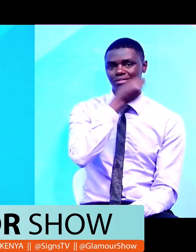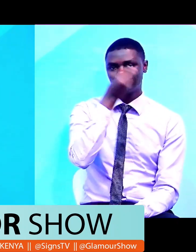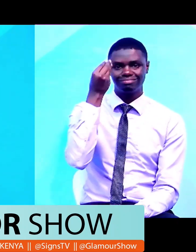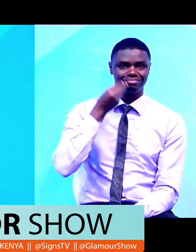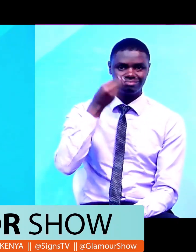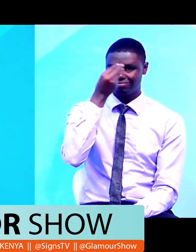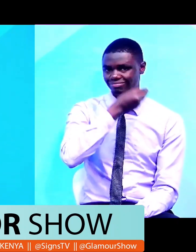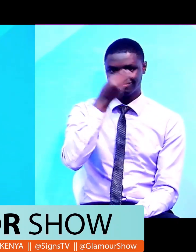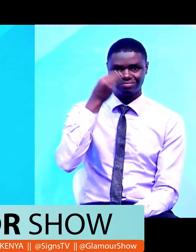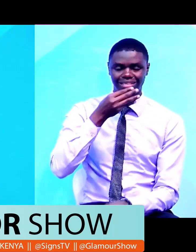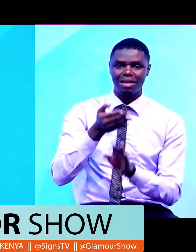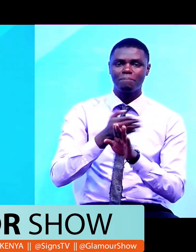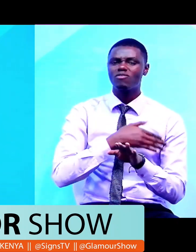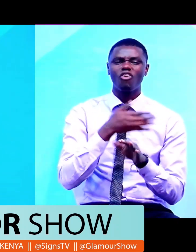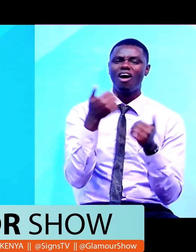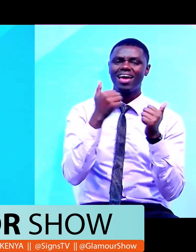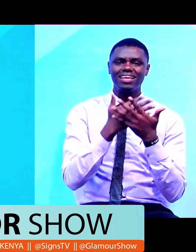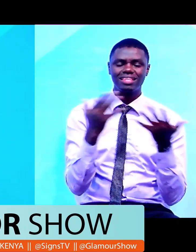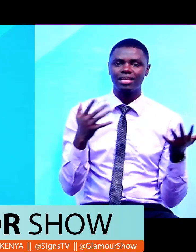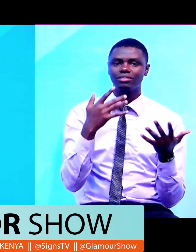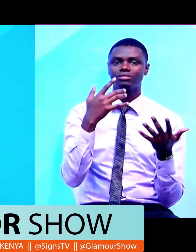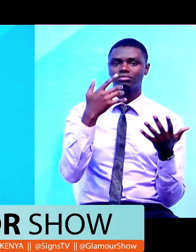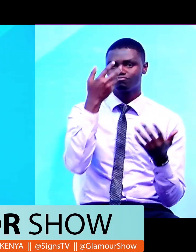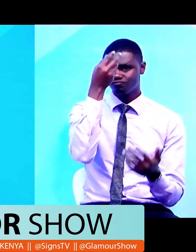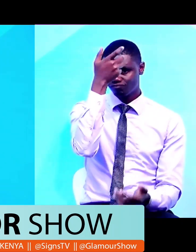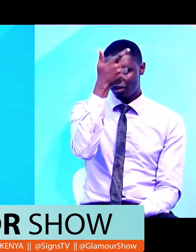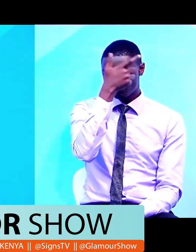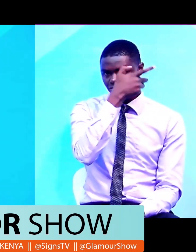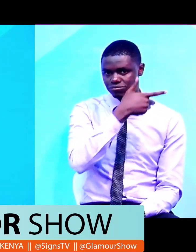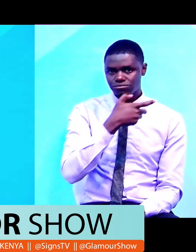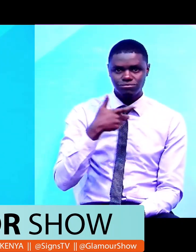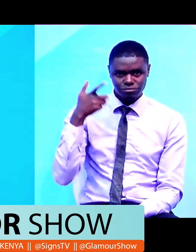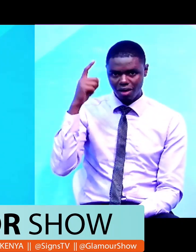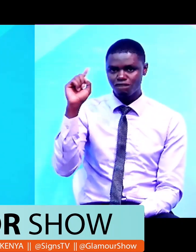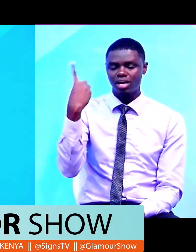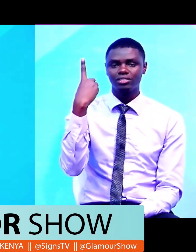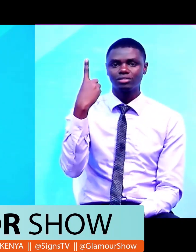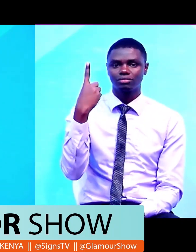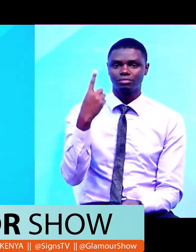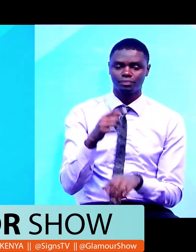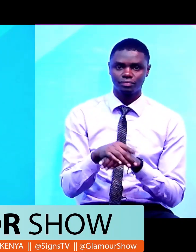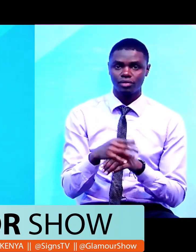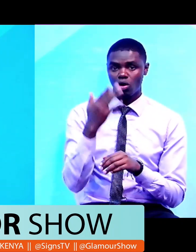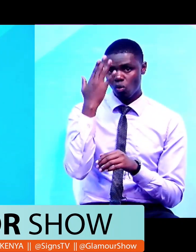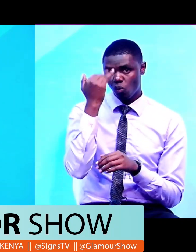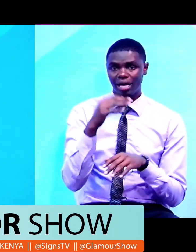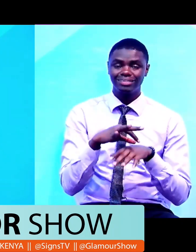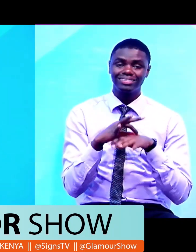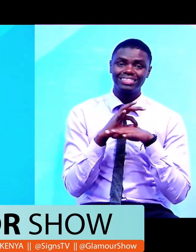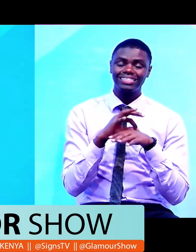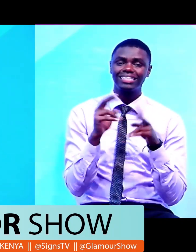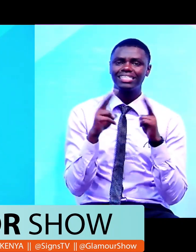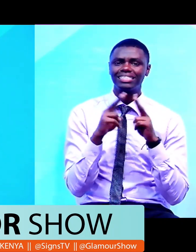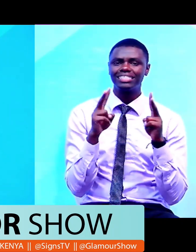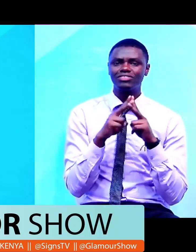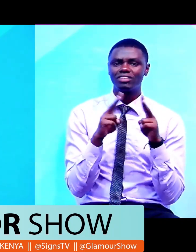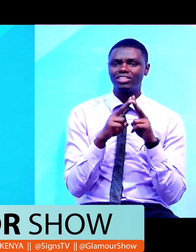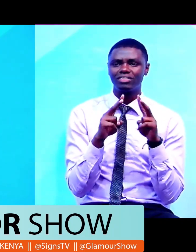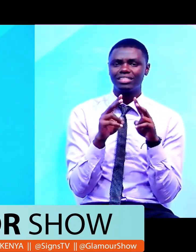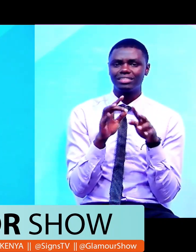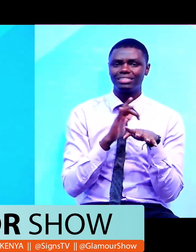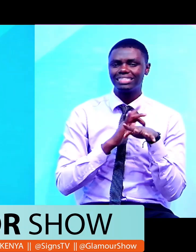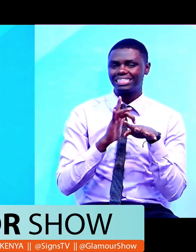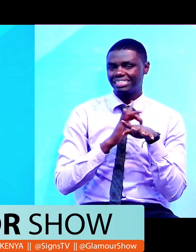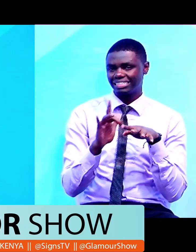foundation, before I put any other makeup product on top of their skin, because skin is very delicate